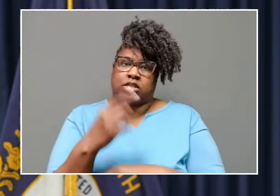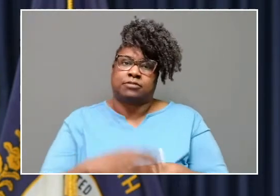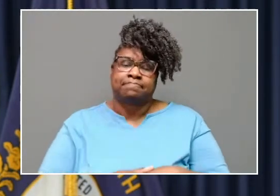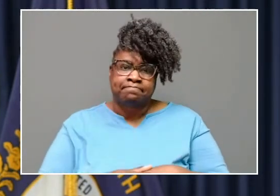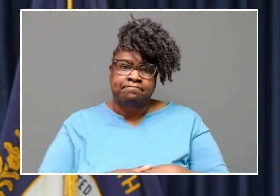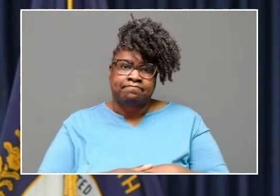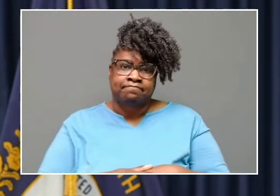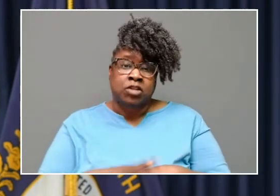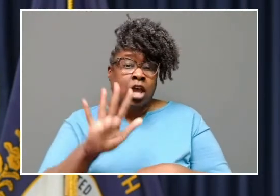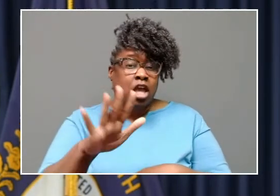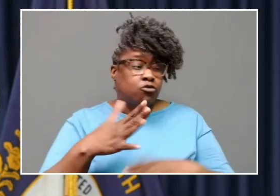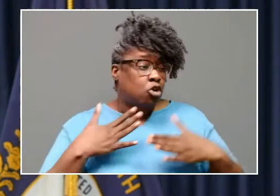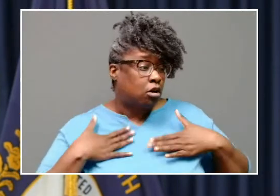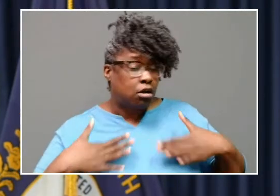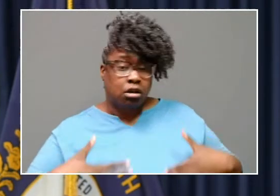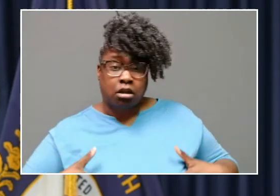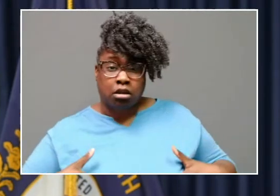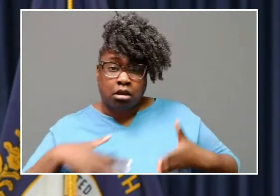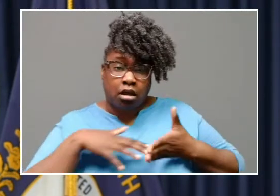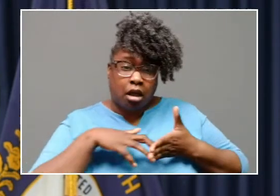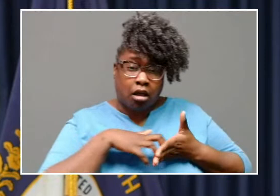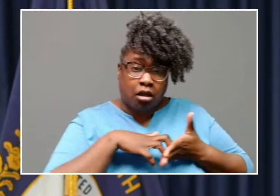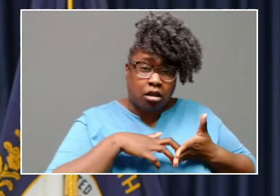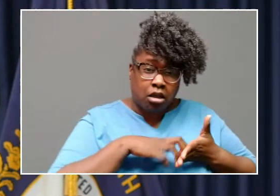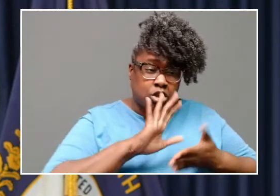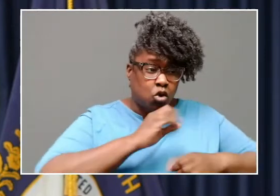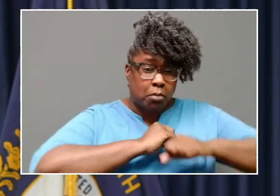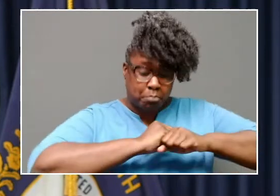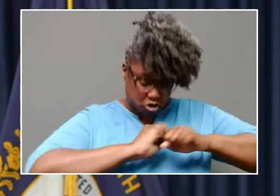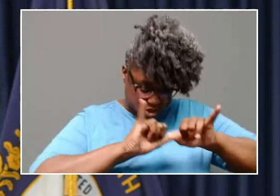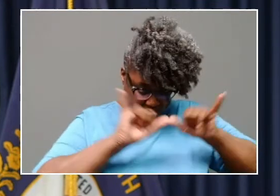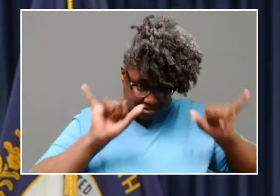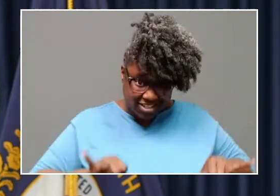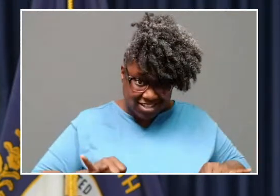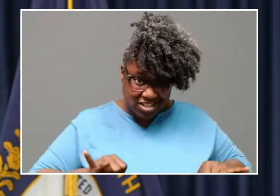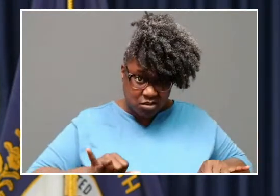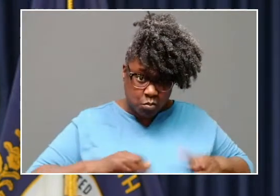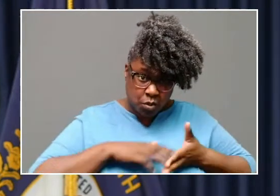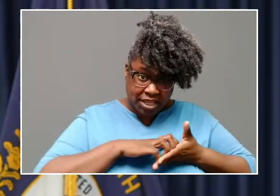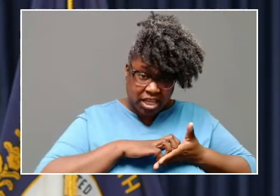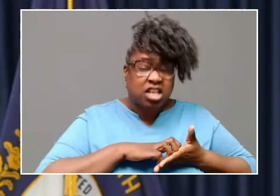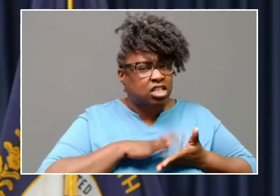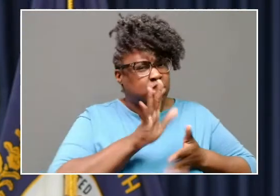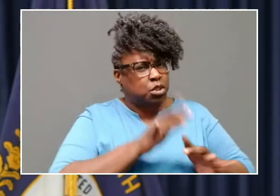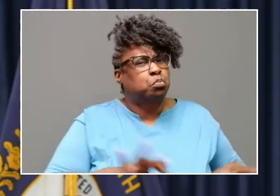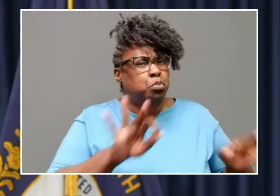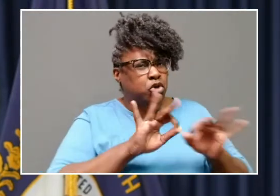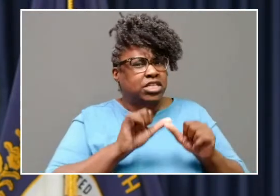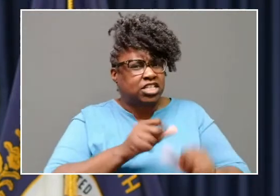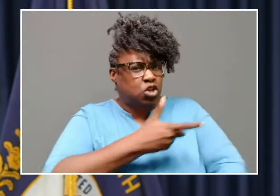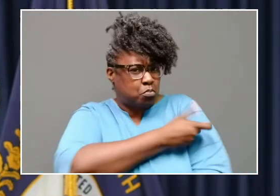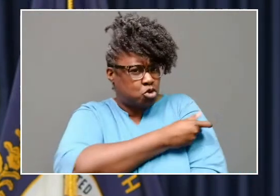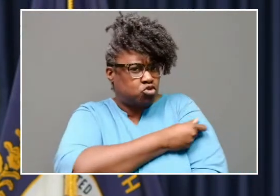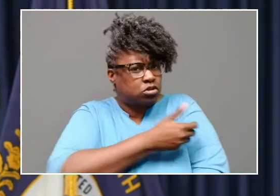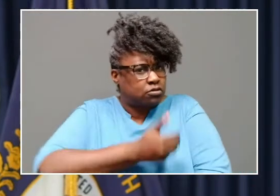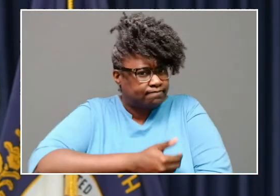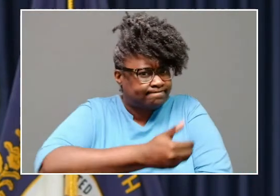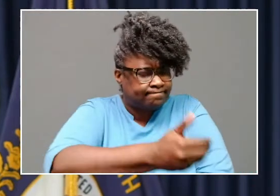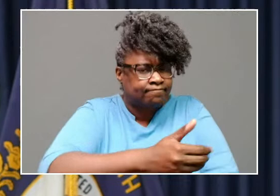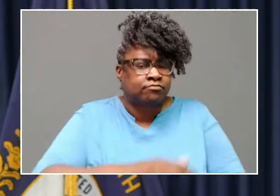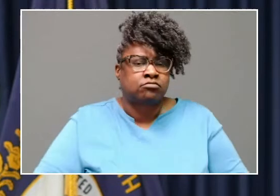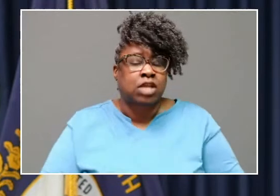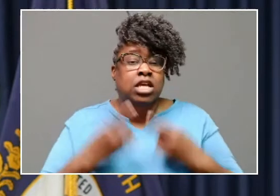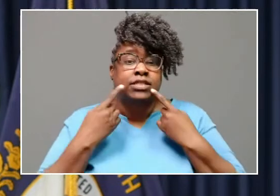out there know how important keeping up their immunity is as well. As a reminder, the National Public Health Emergency Declaration for